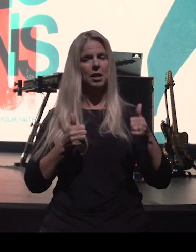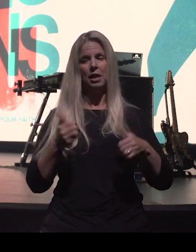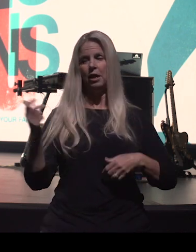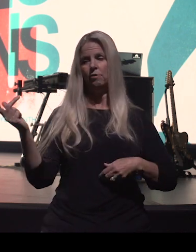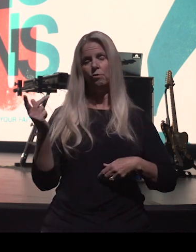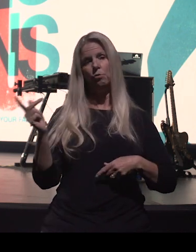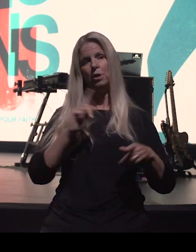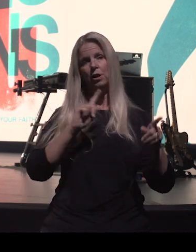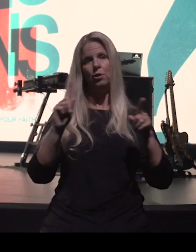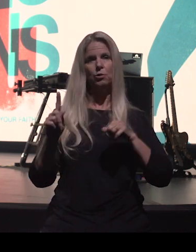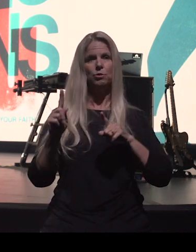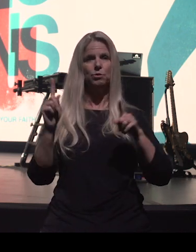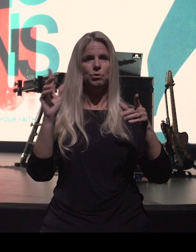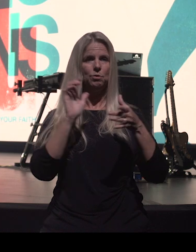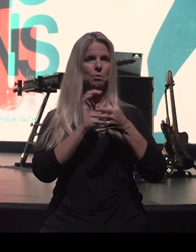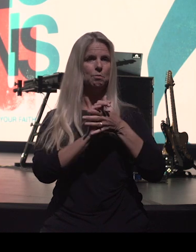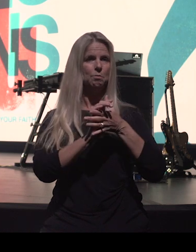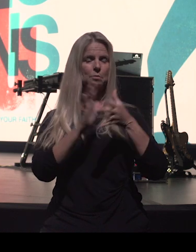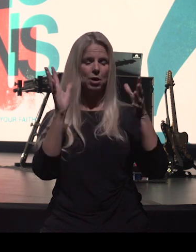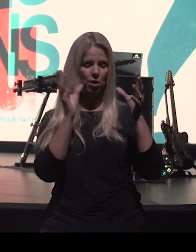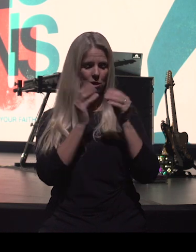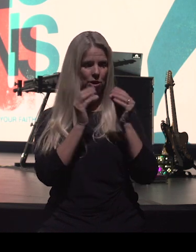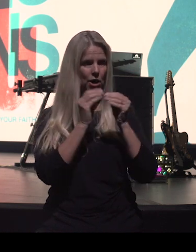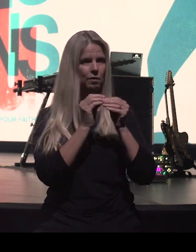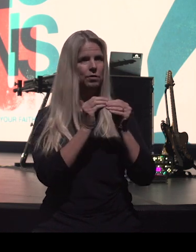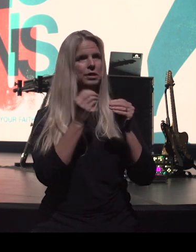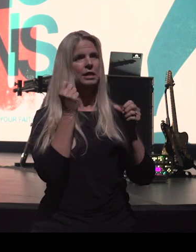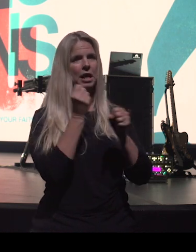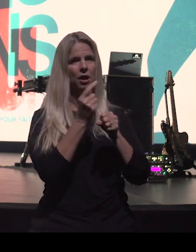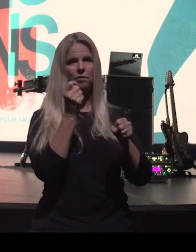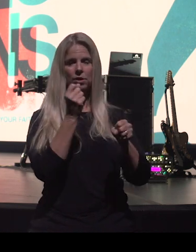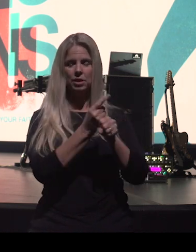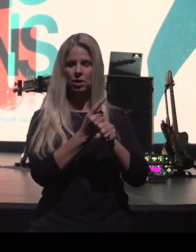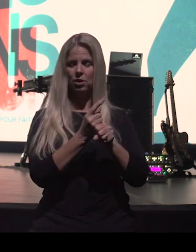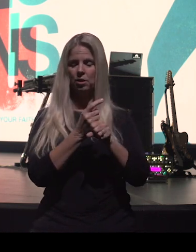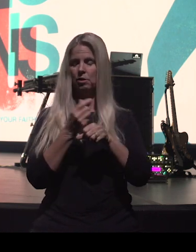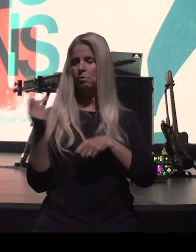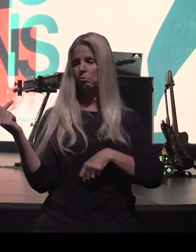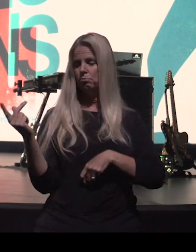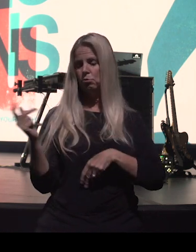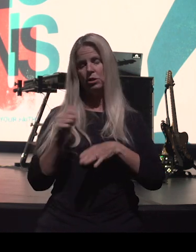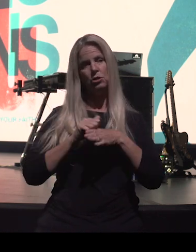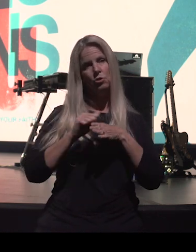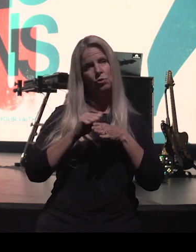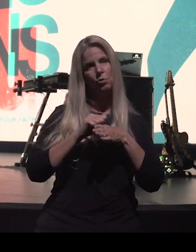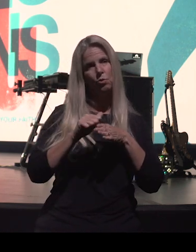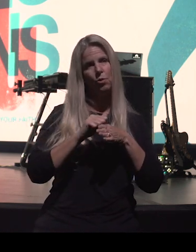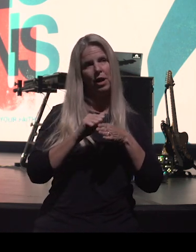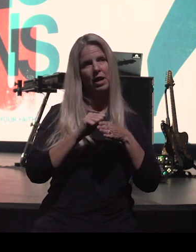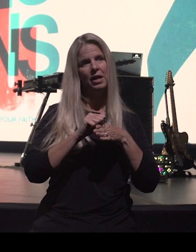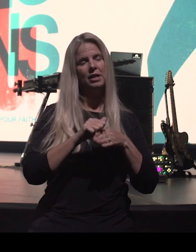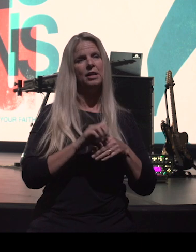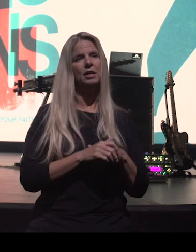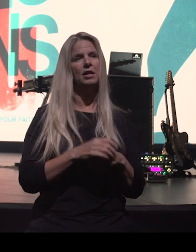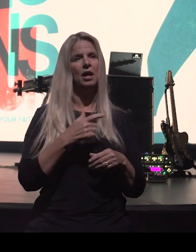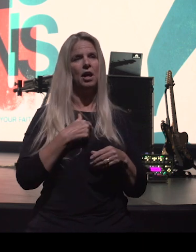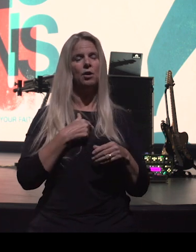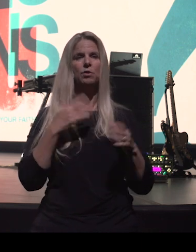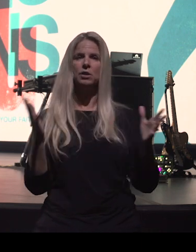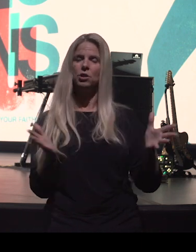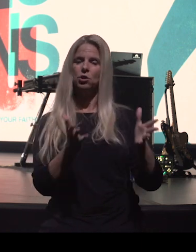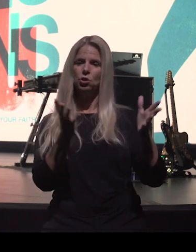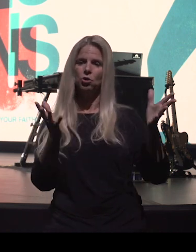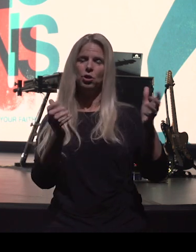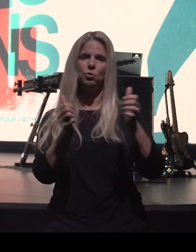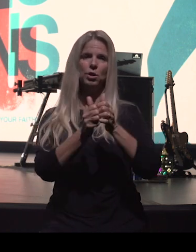conference once a year to start training in our marriage. It doesn't happen by accident. I started being mentored by older men